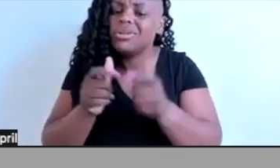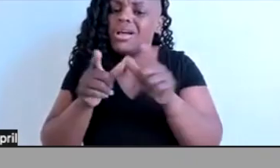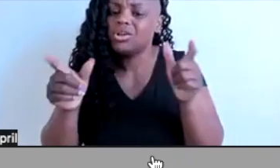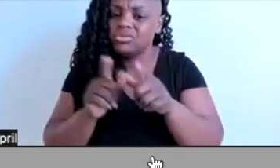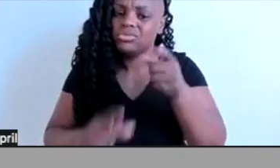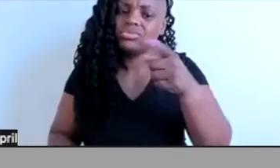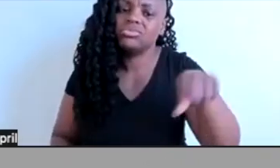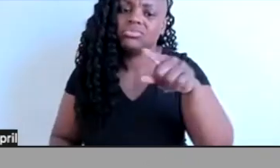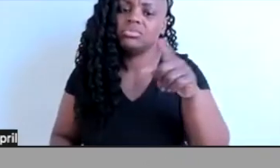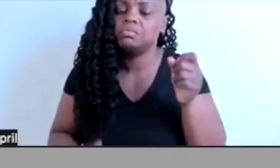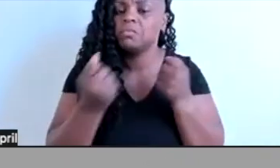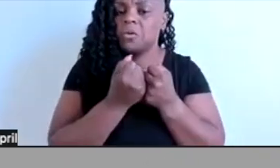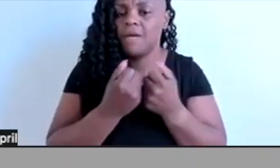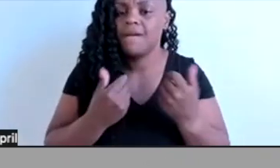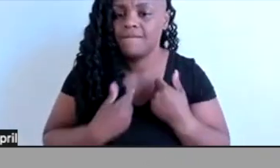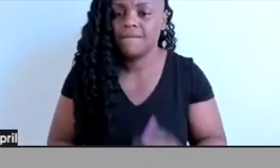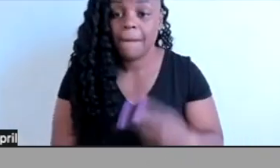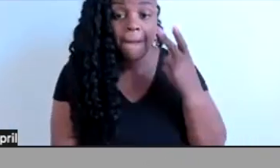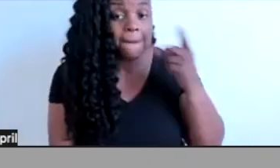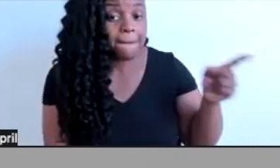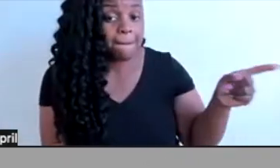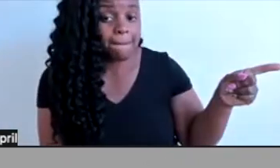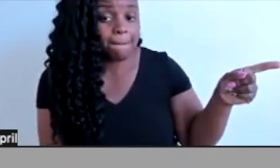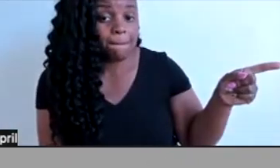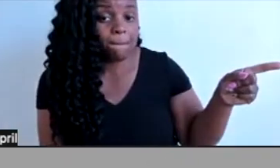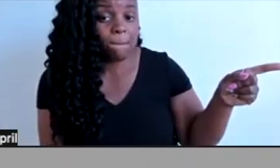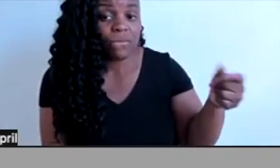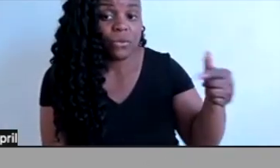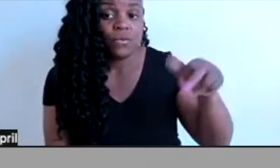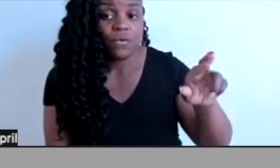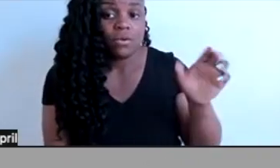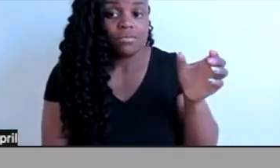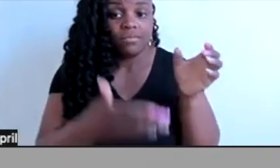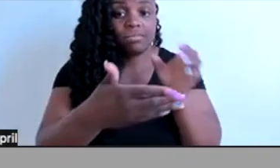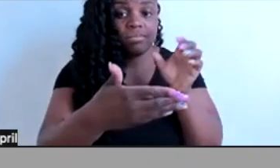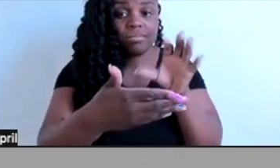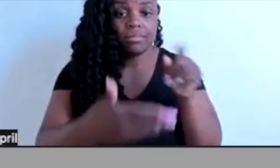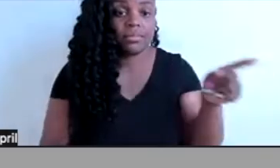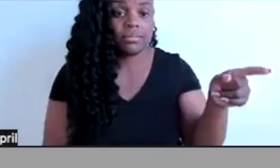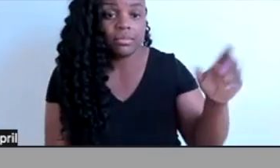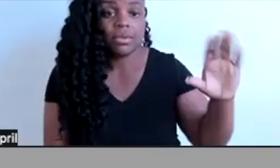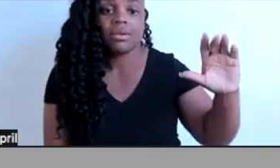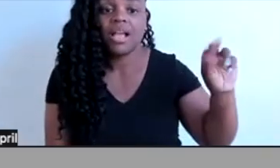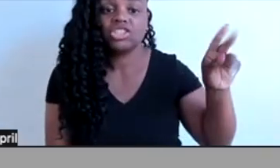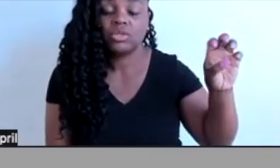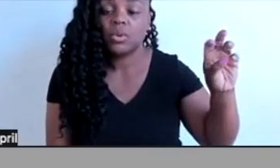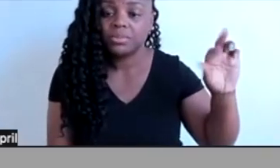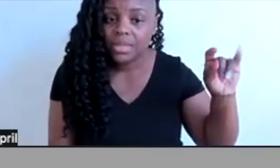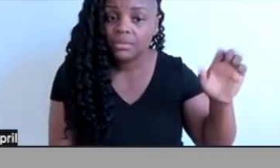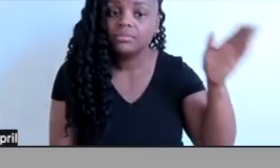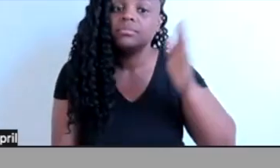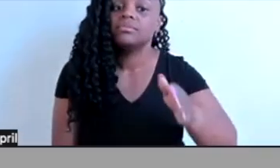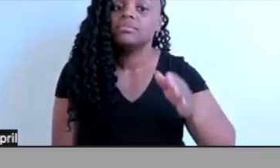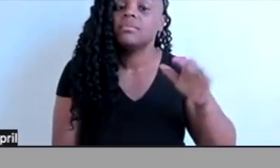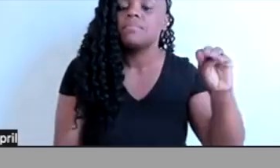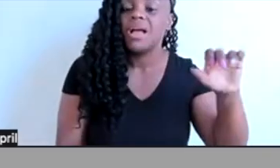QR codes for the Cadre website, MyShake for iPhone, and MyShake for Android.